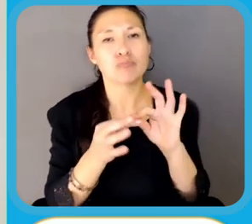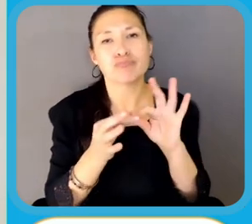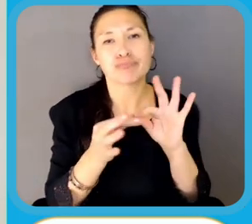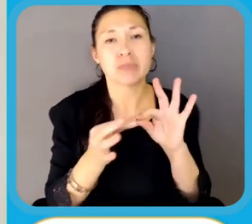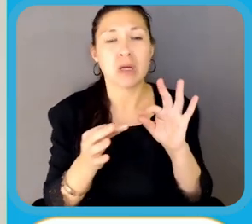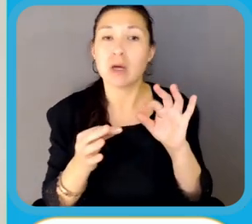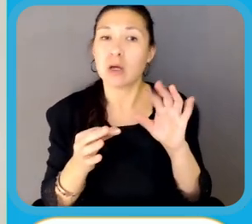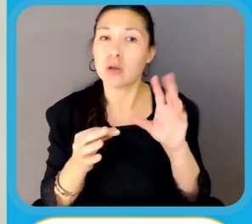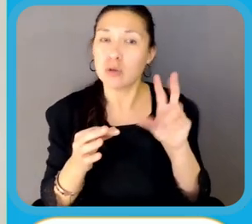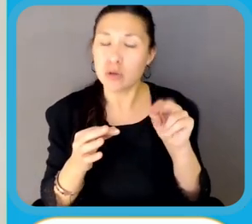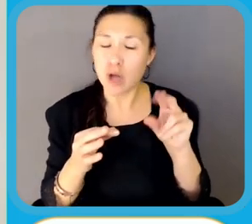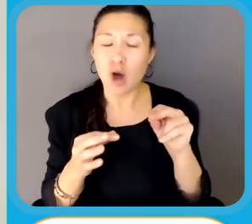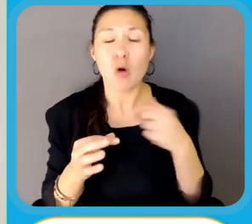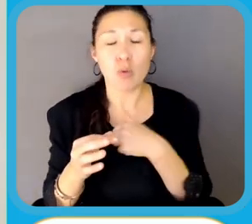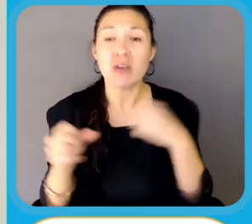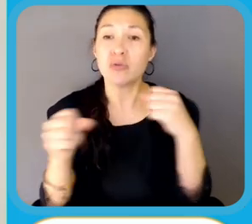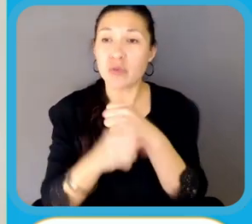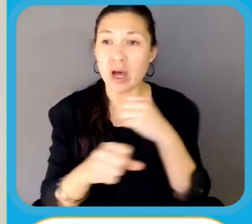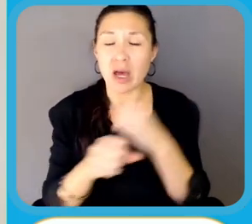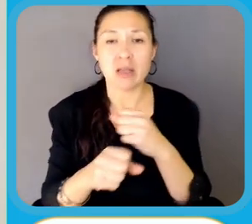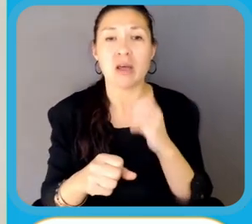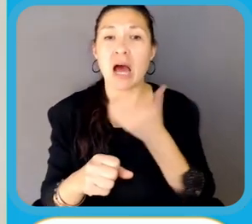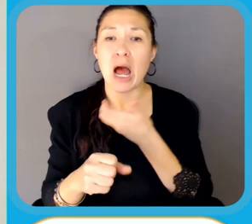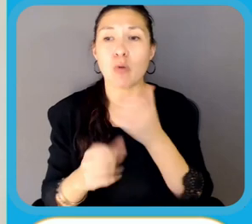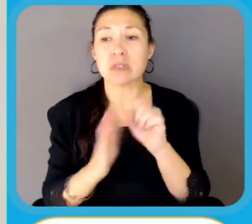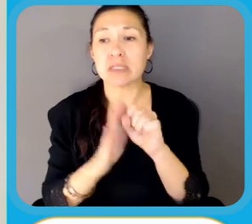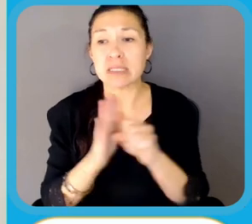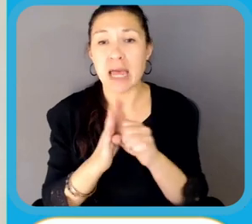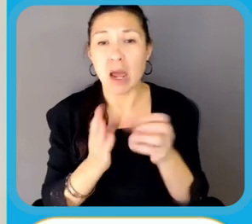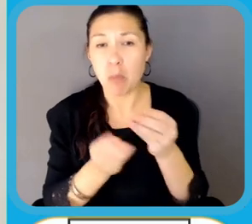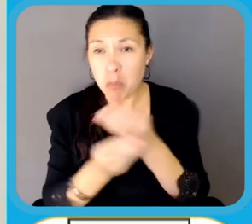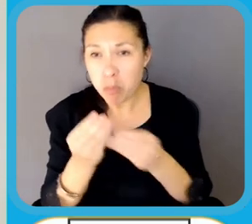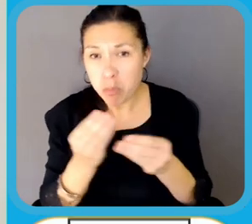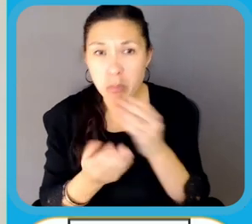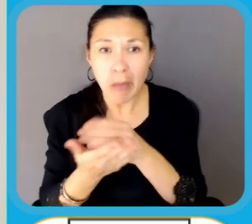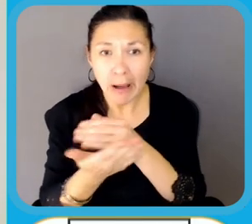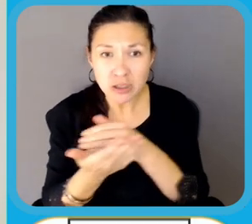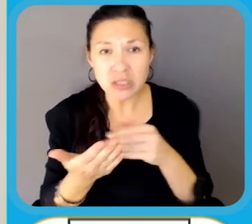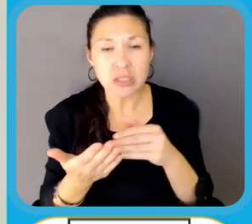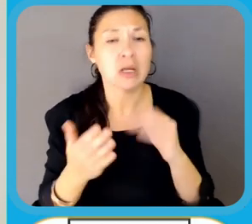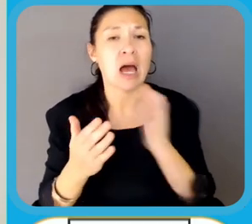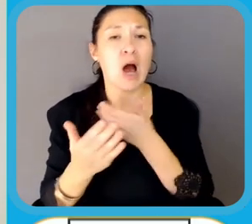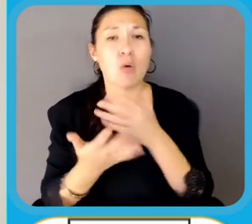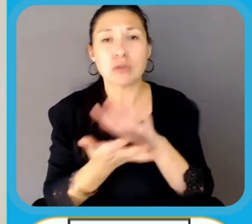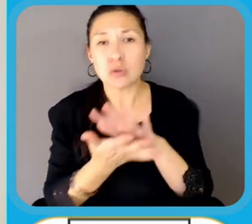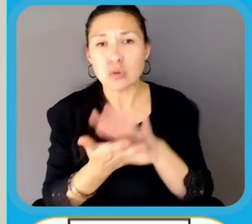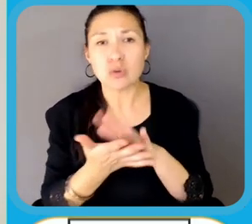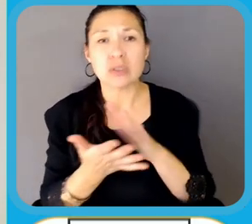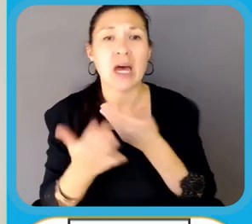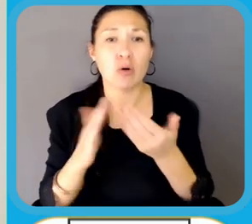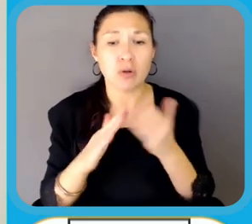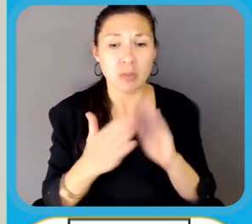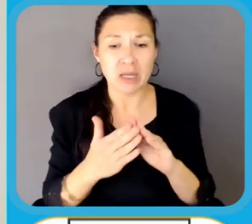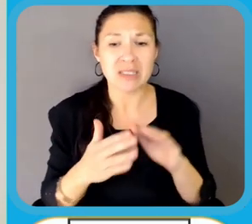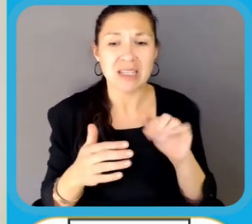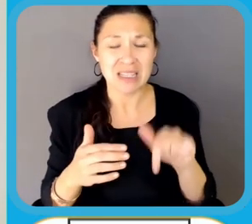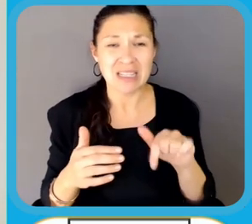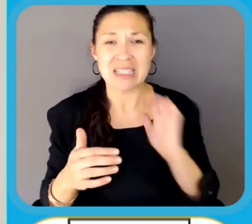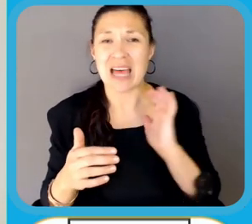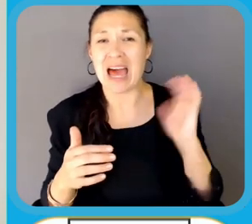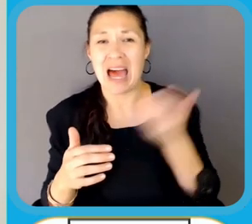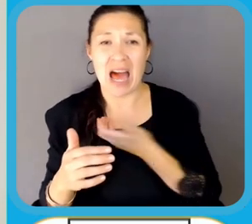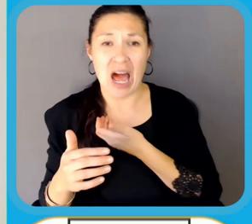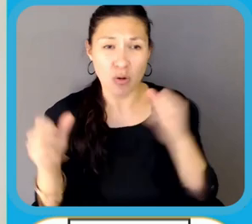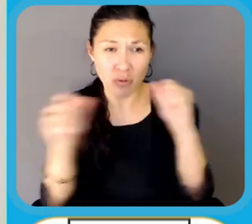our schools, and in our communities. This is my fight. This must be our collective fight. I am proud to be